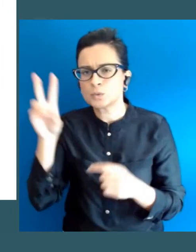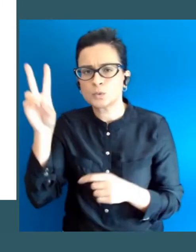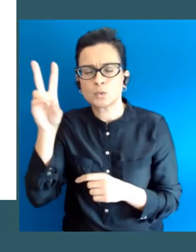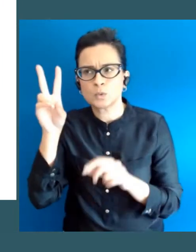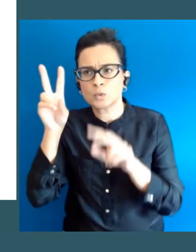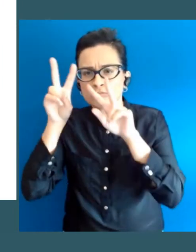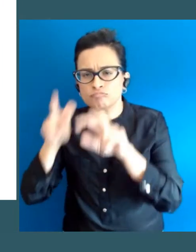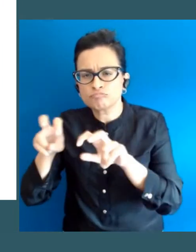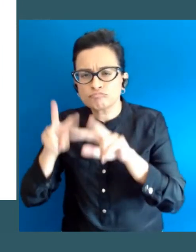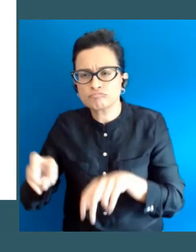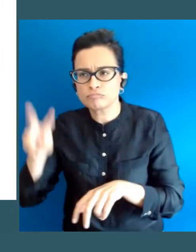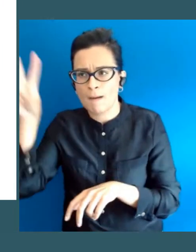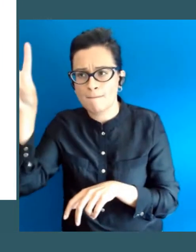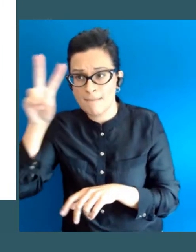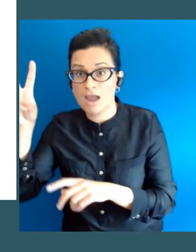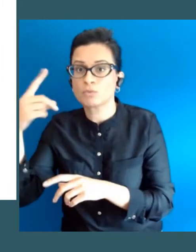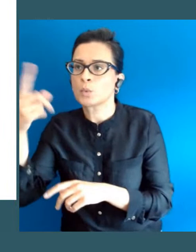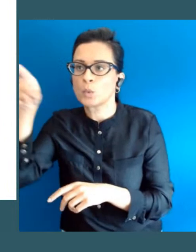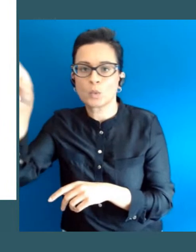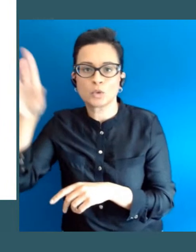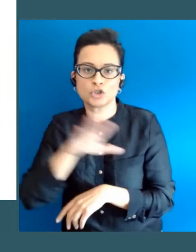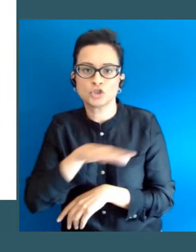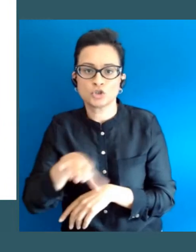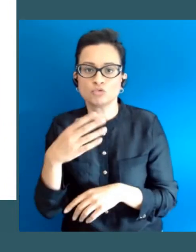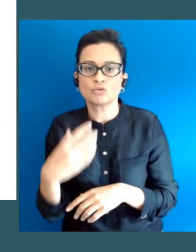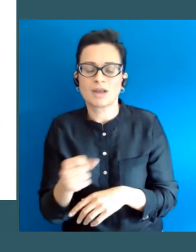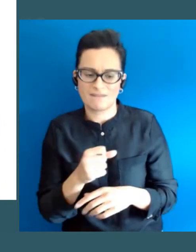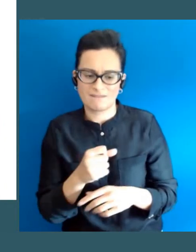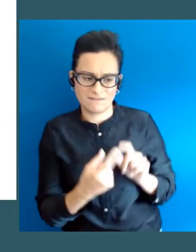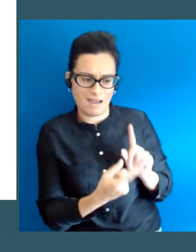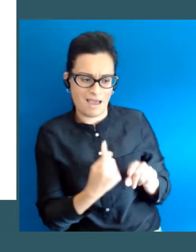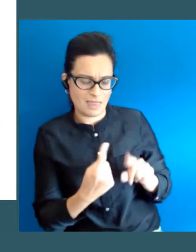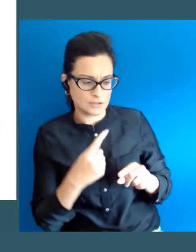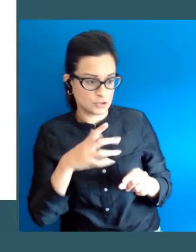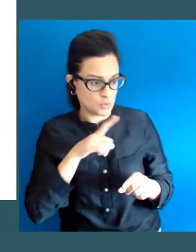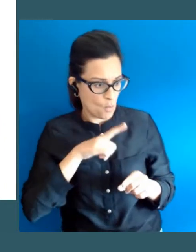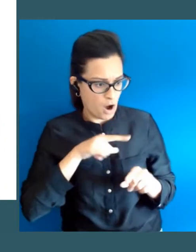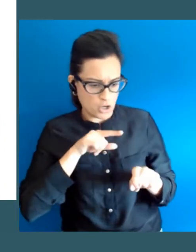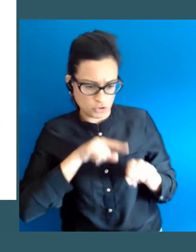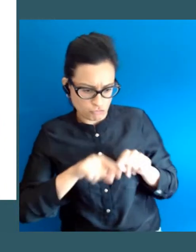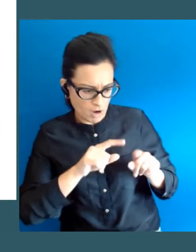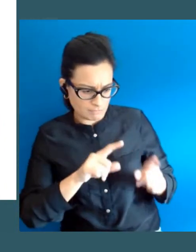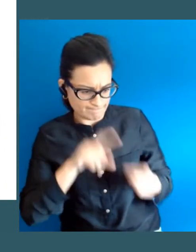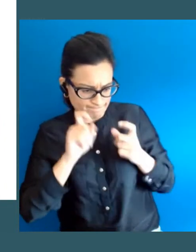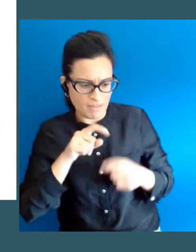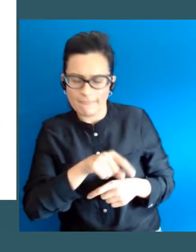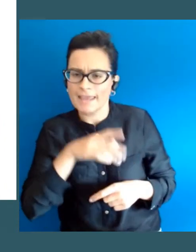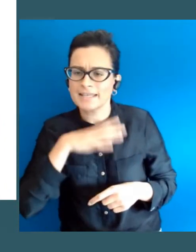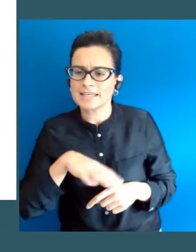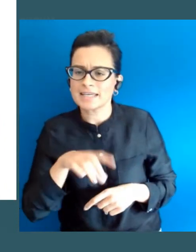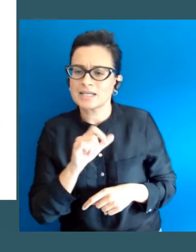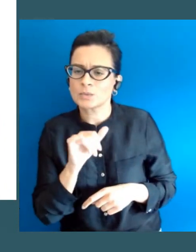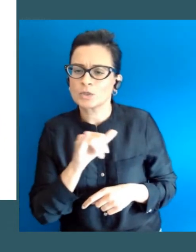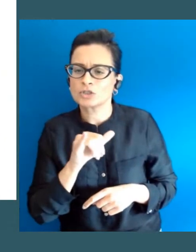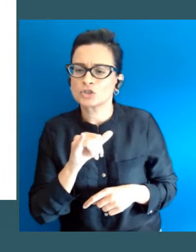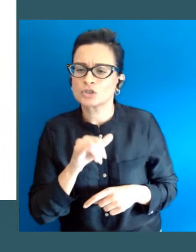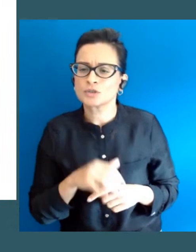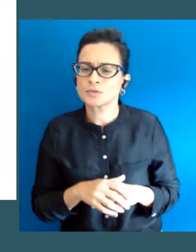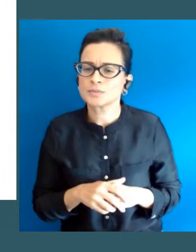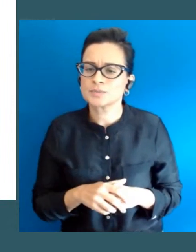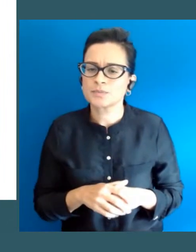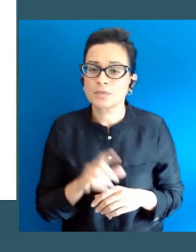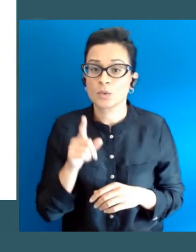with peanut allergy to better understand their needs. So this is just one survey. So